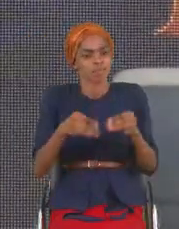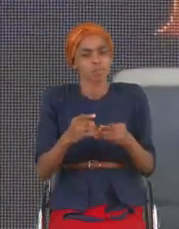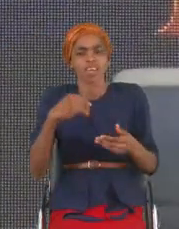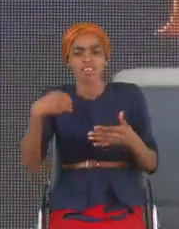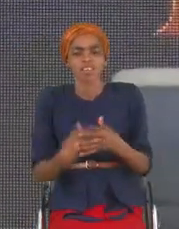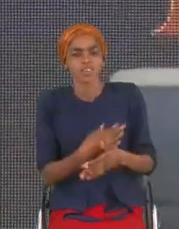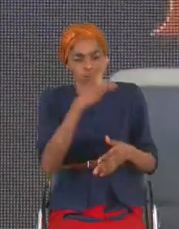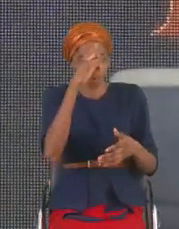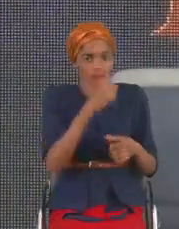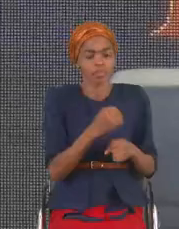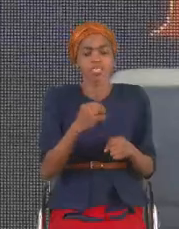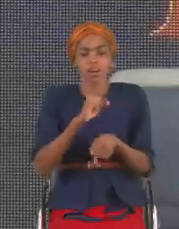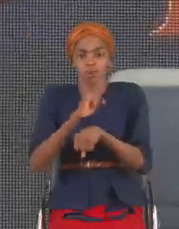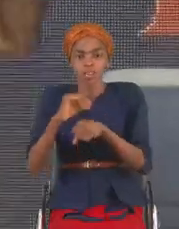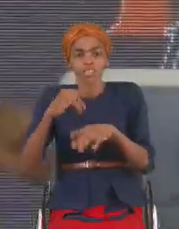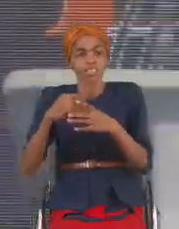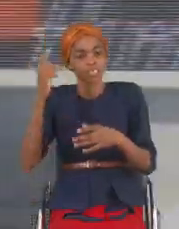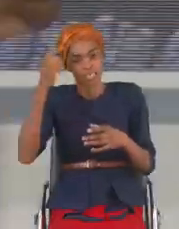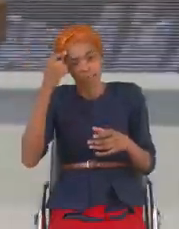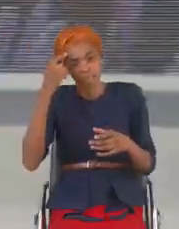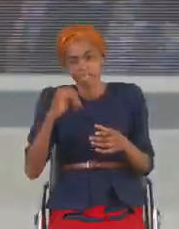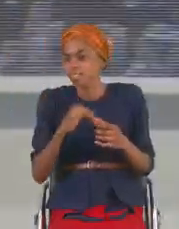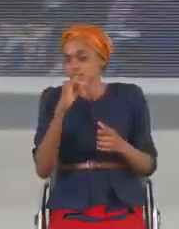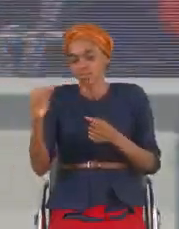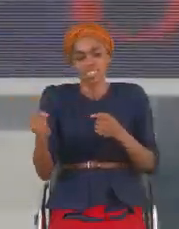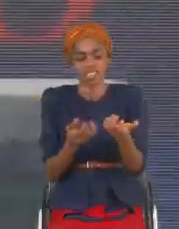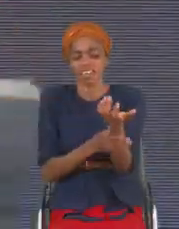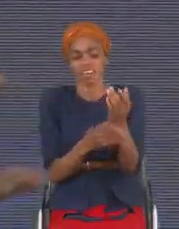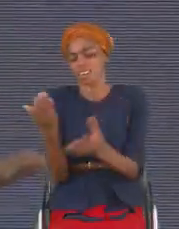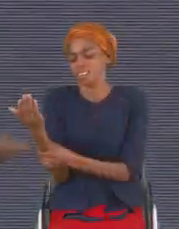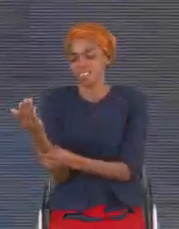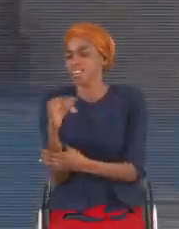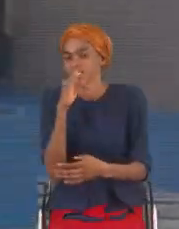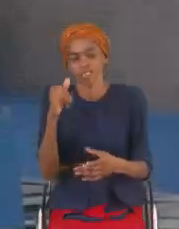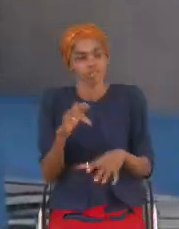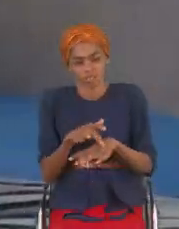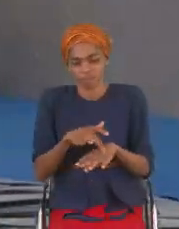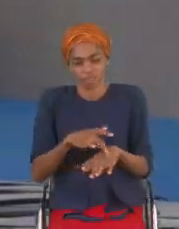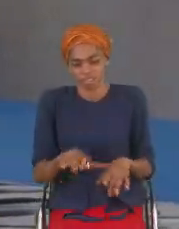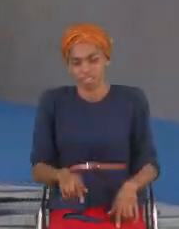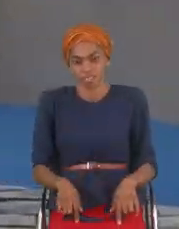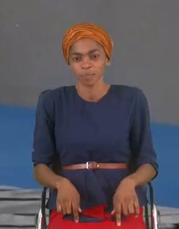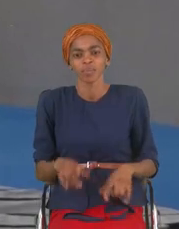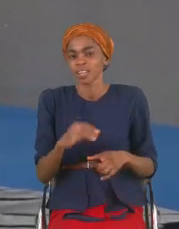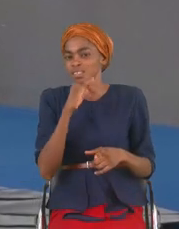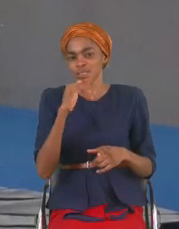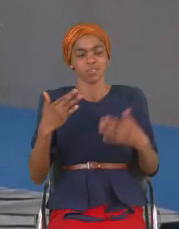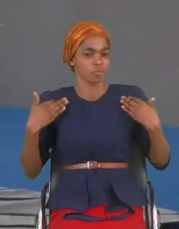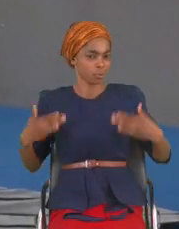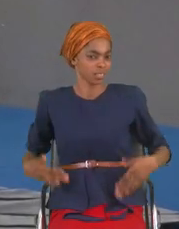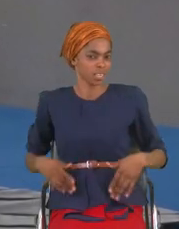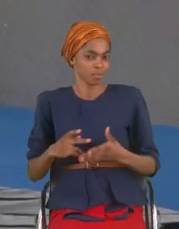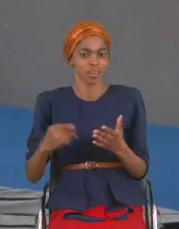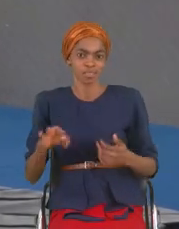on his mind. It's not the hand, it's not the feet, it's not the bodily part of